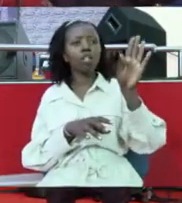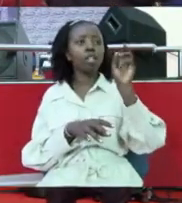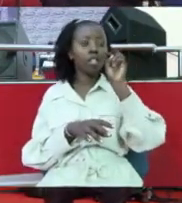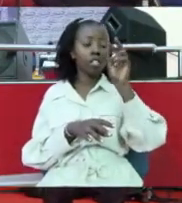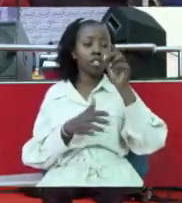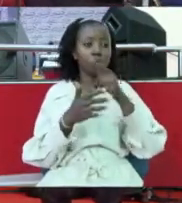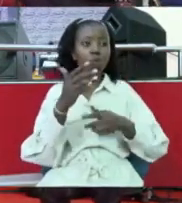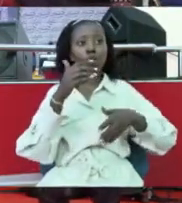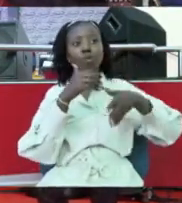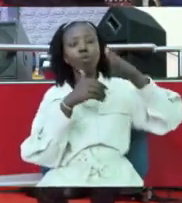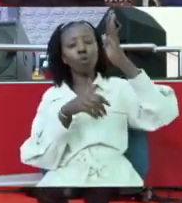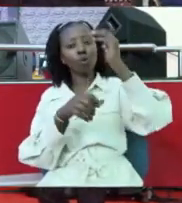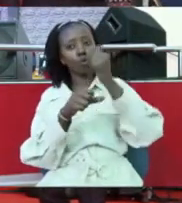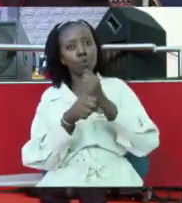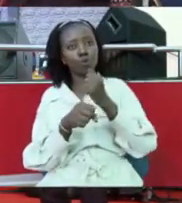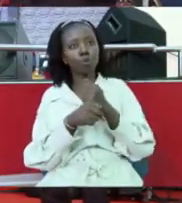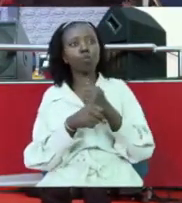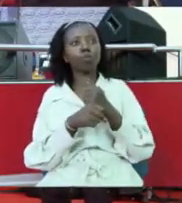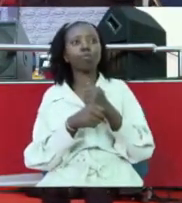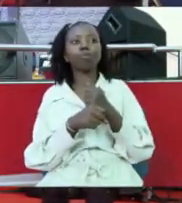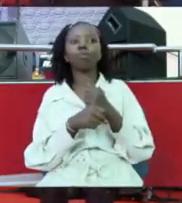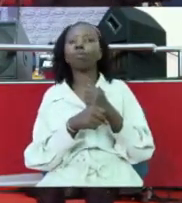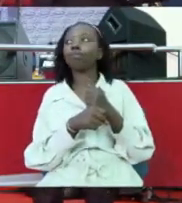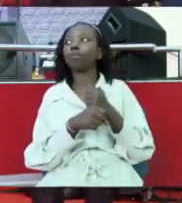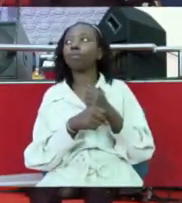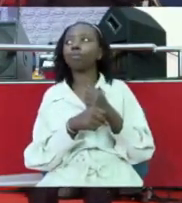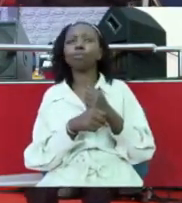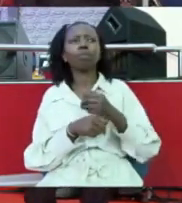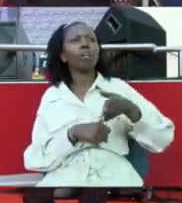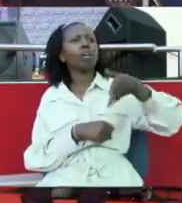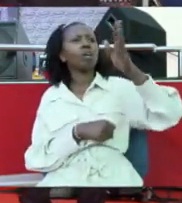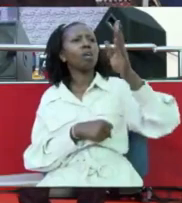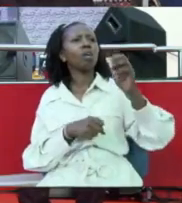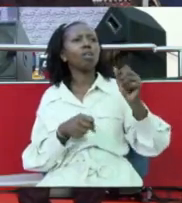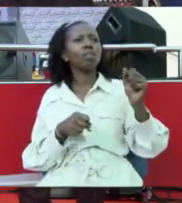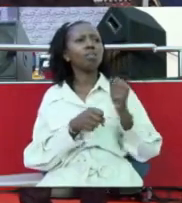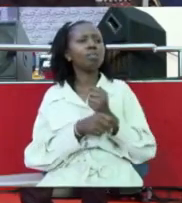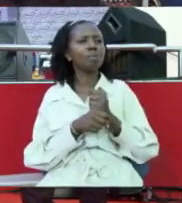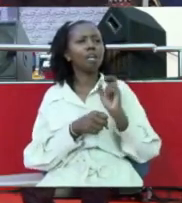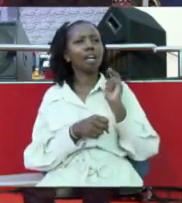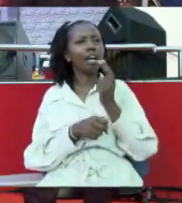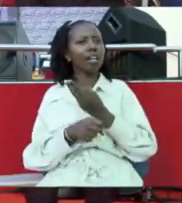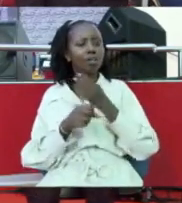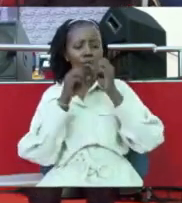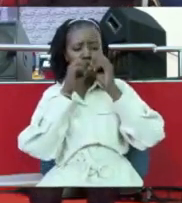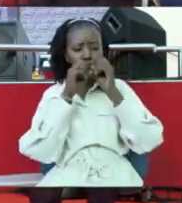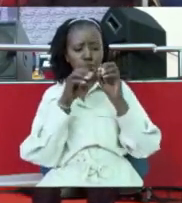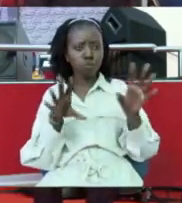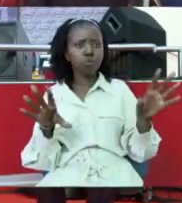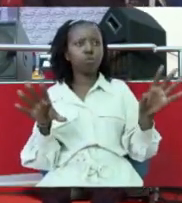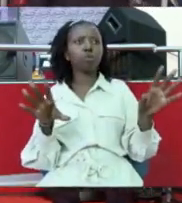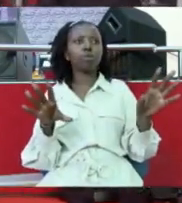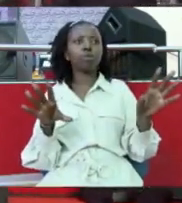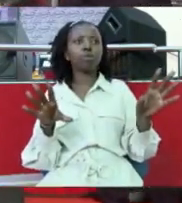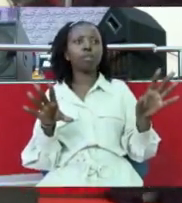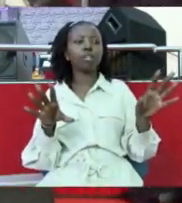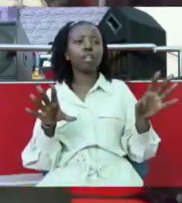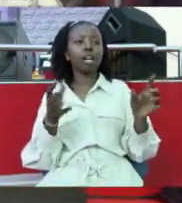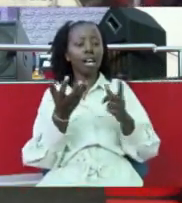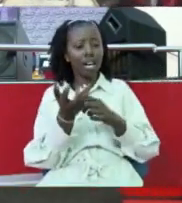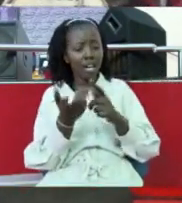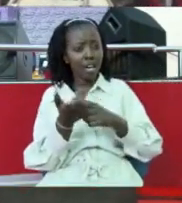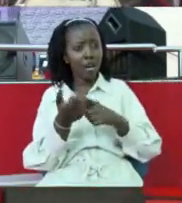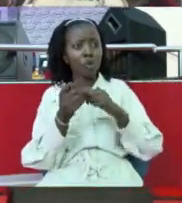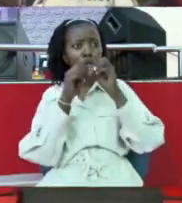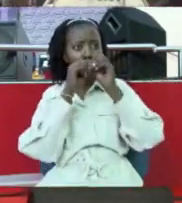God has done. God has prospered us. Mungu ametunawirisha. All what you need is to count your blessings. Kila